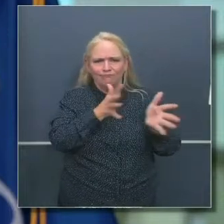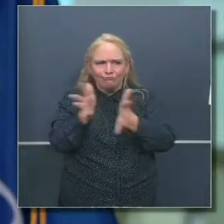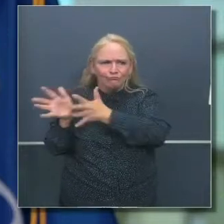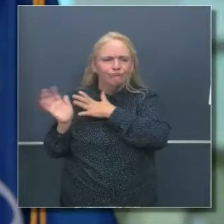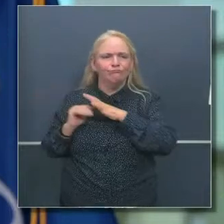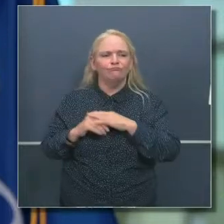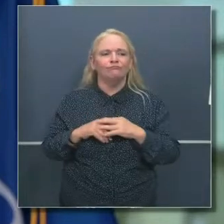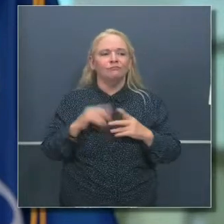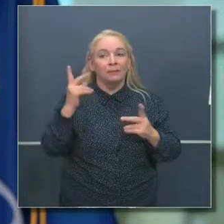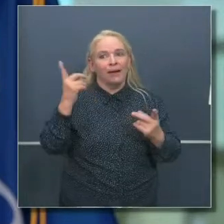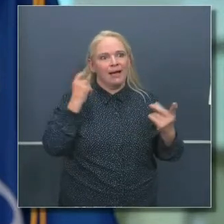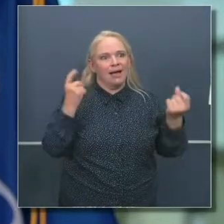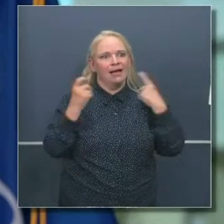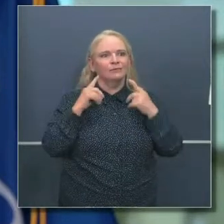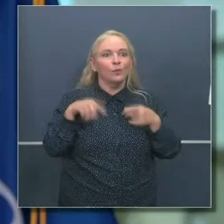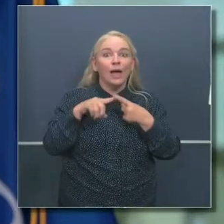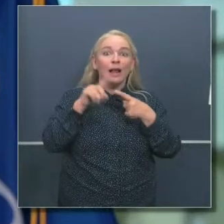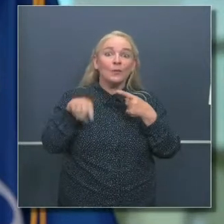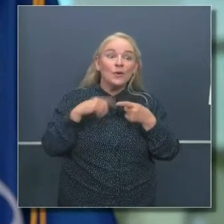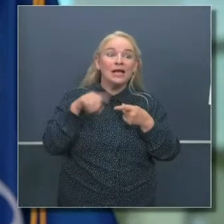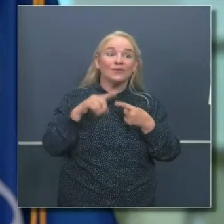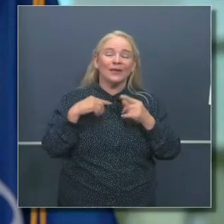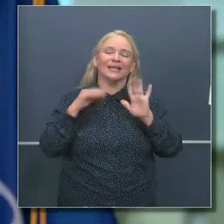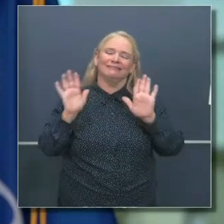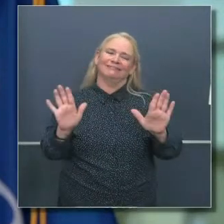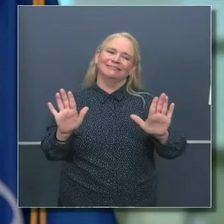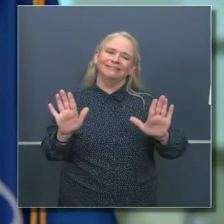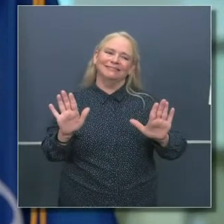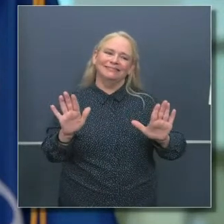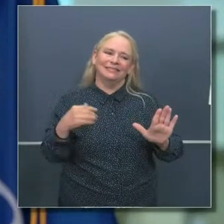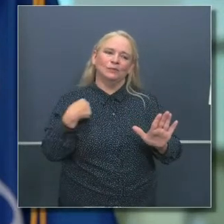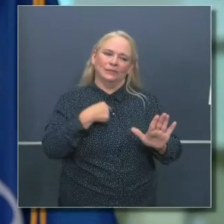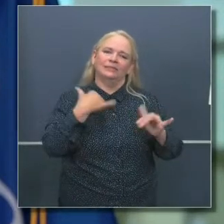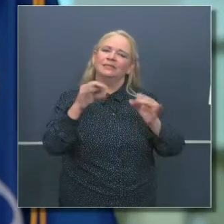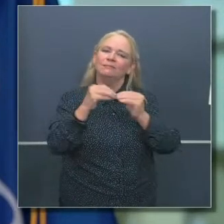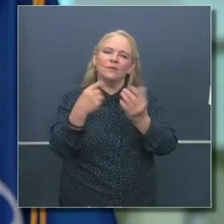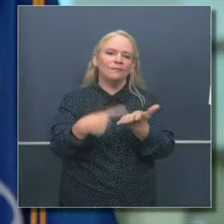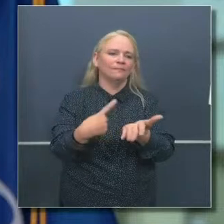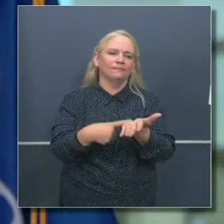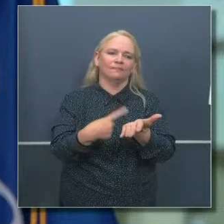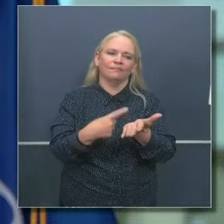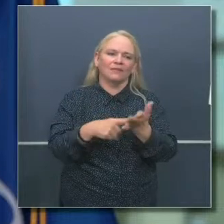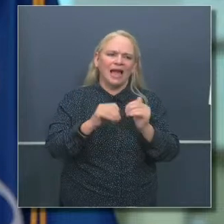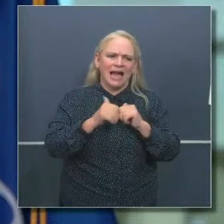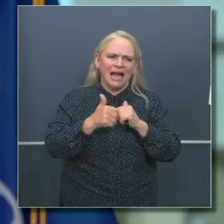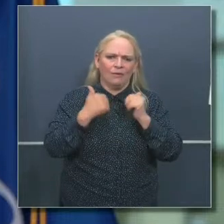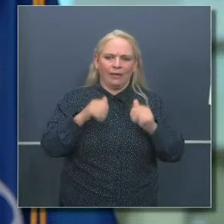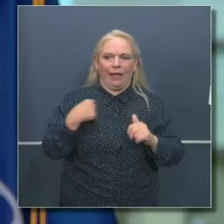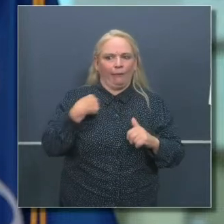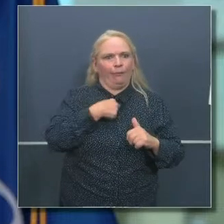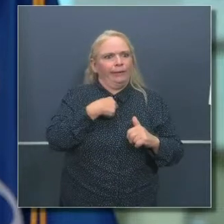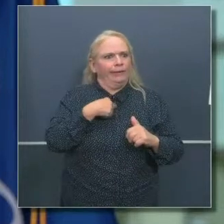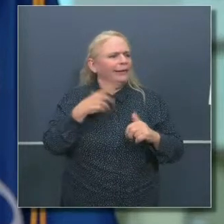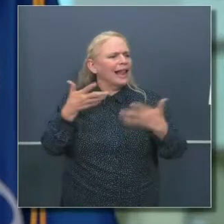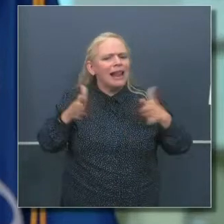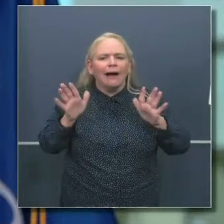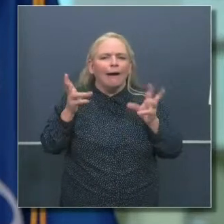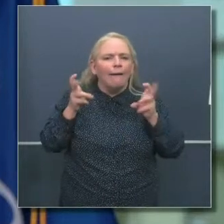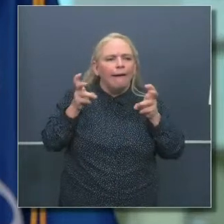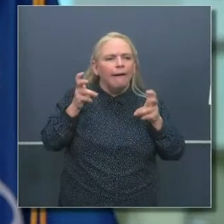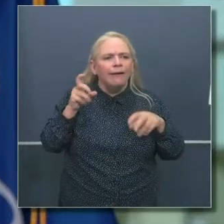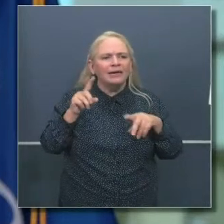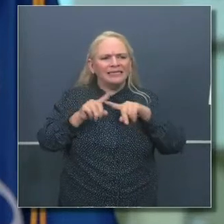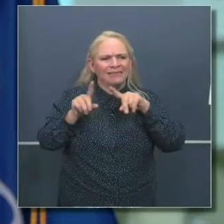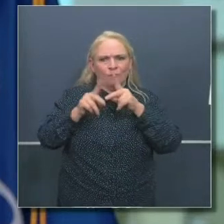when, not how. We need to have a deeper conversation about how to safely reopen. And that's what this public